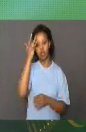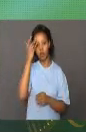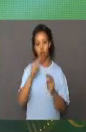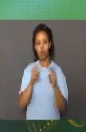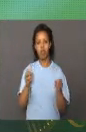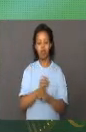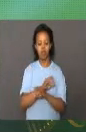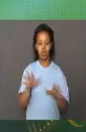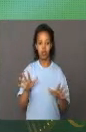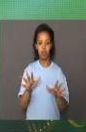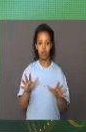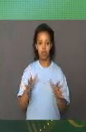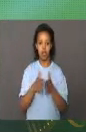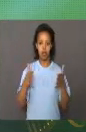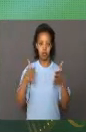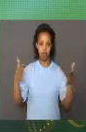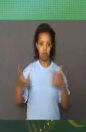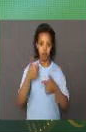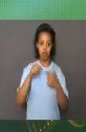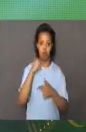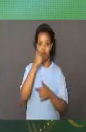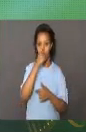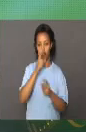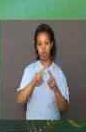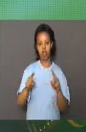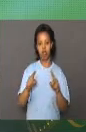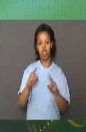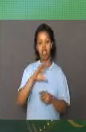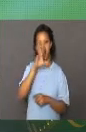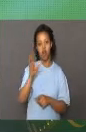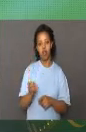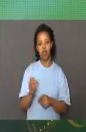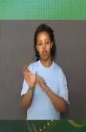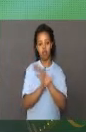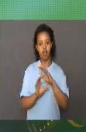in Ethiopia, as well as other African countries.